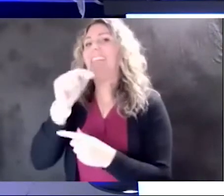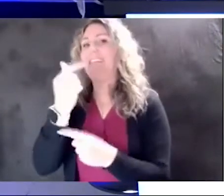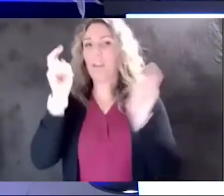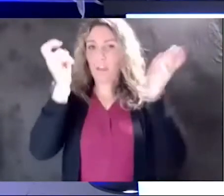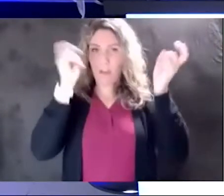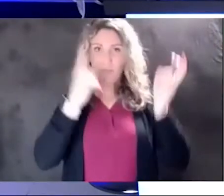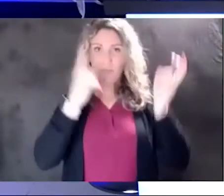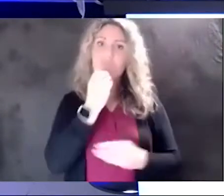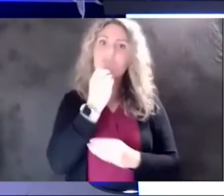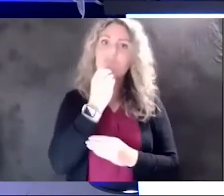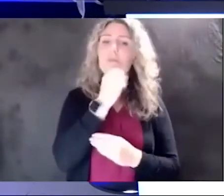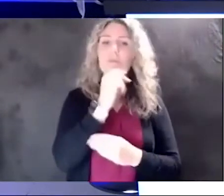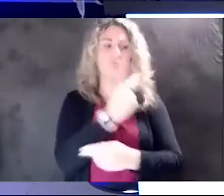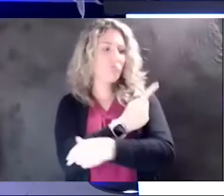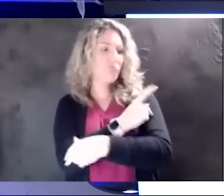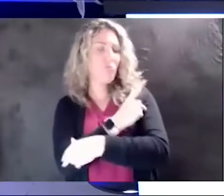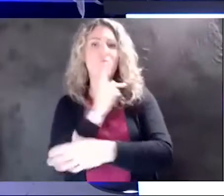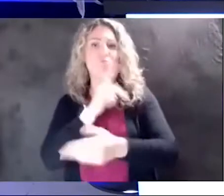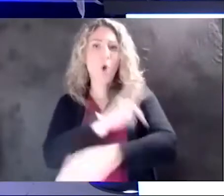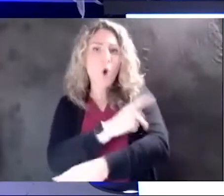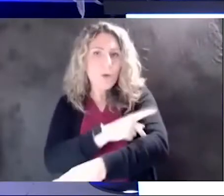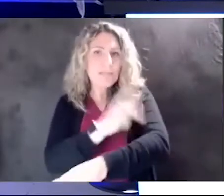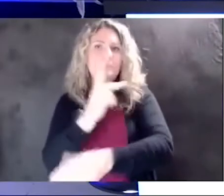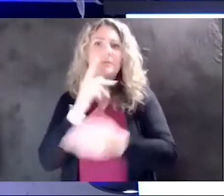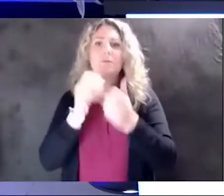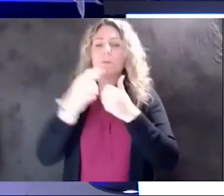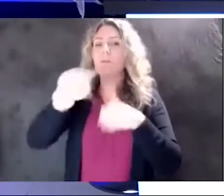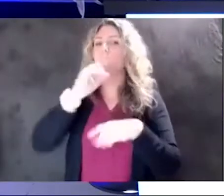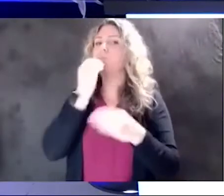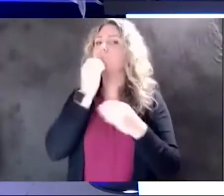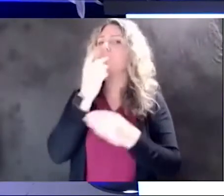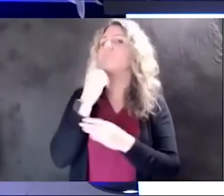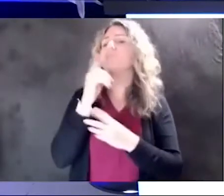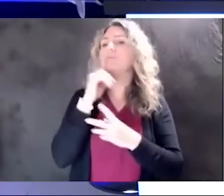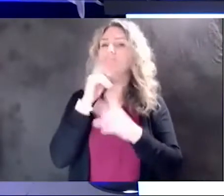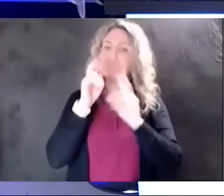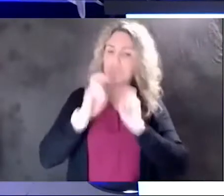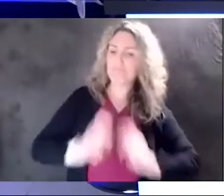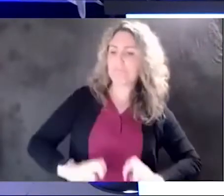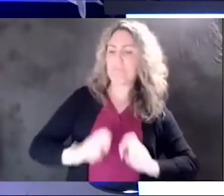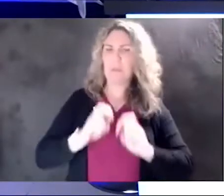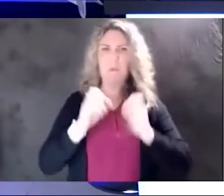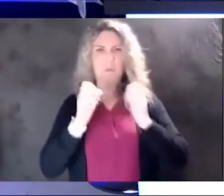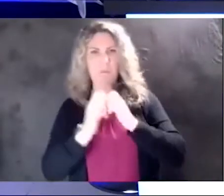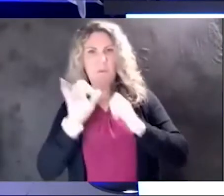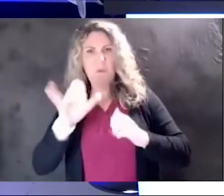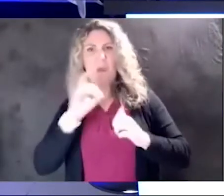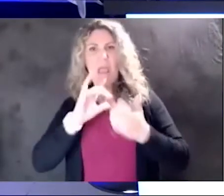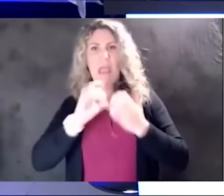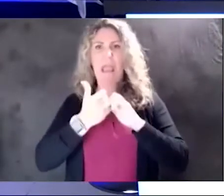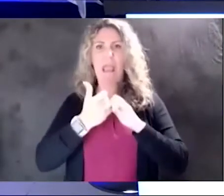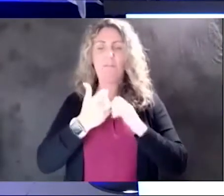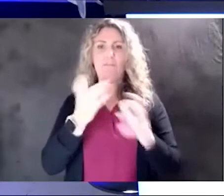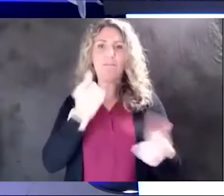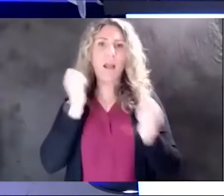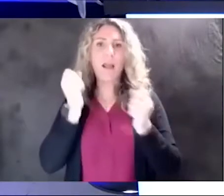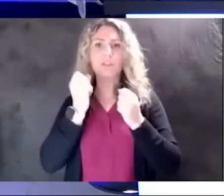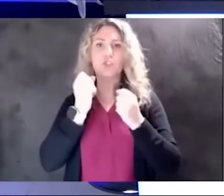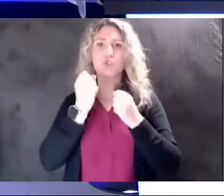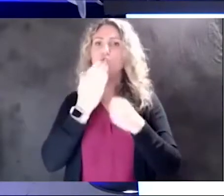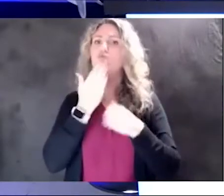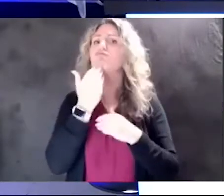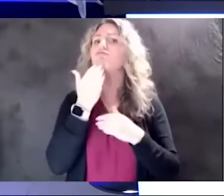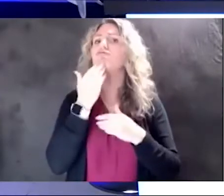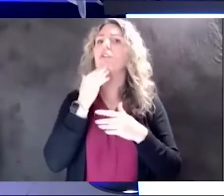these foods too certainly helps slow down. What we look at in glycemic index is how quickly the sugar is getting to your blood. So more or less